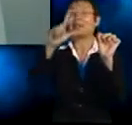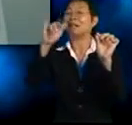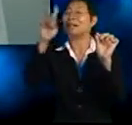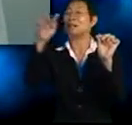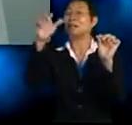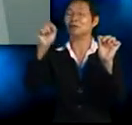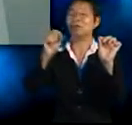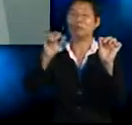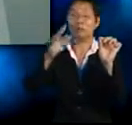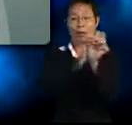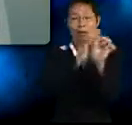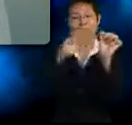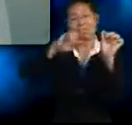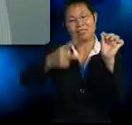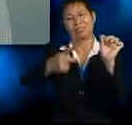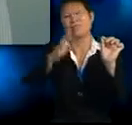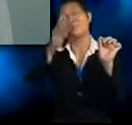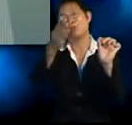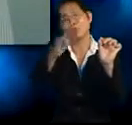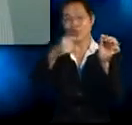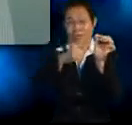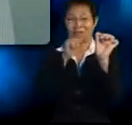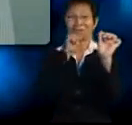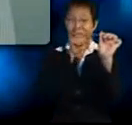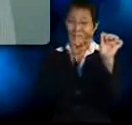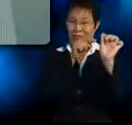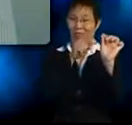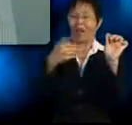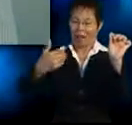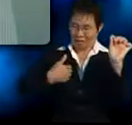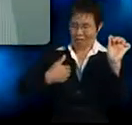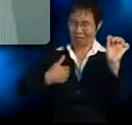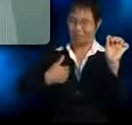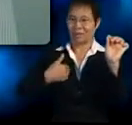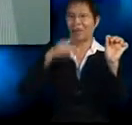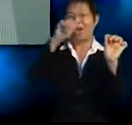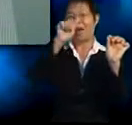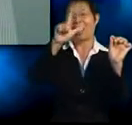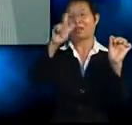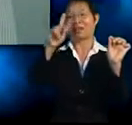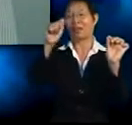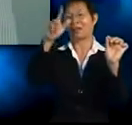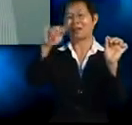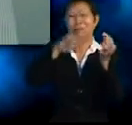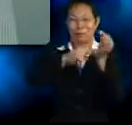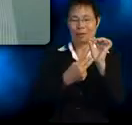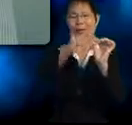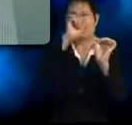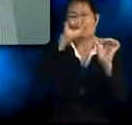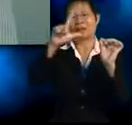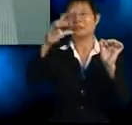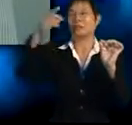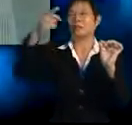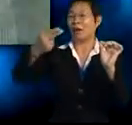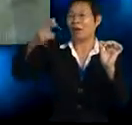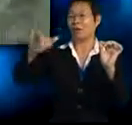paper turns blue. This shows the presence of an alkali, which is calcium